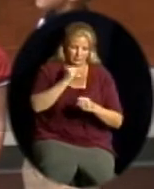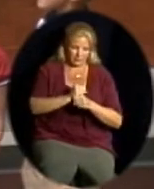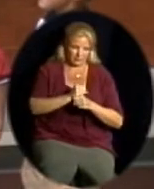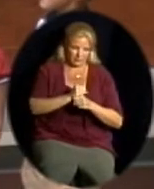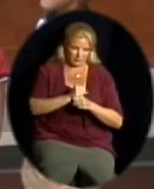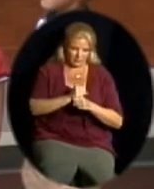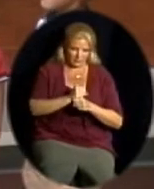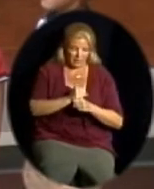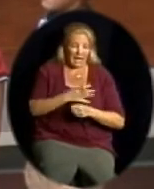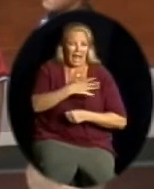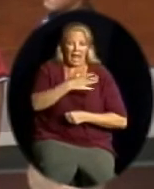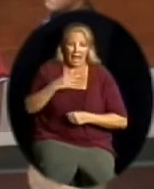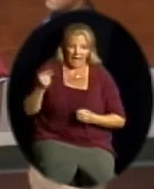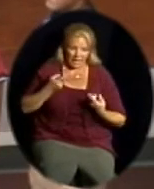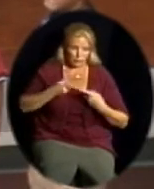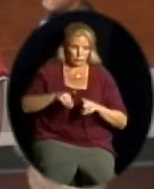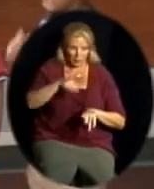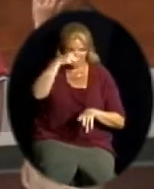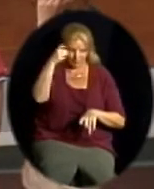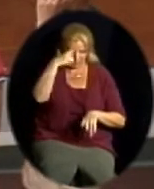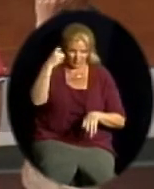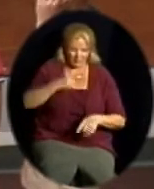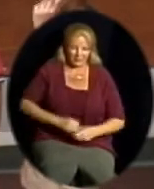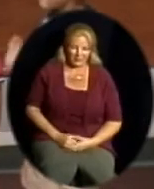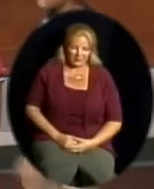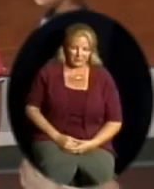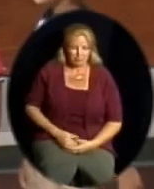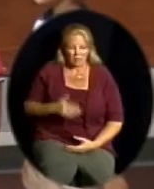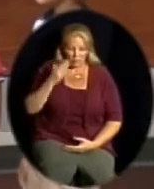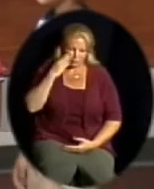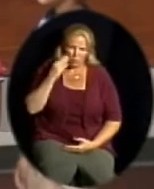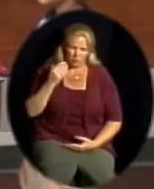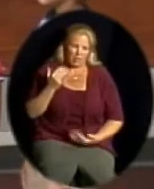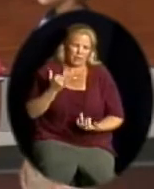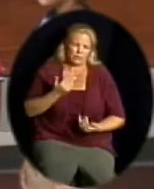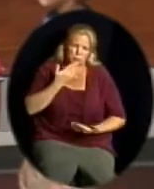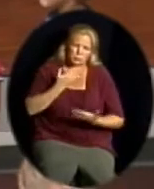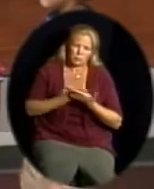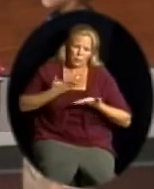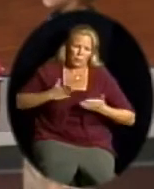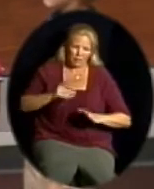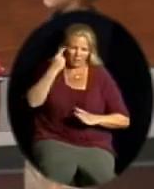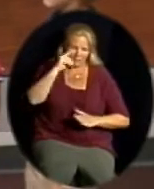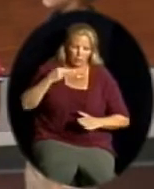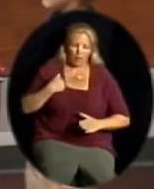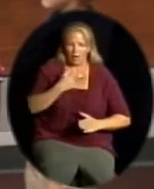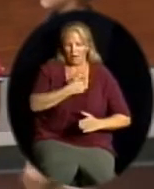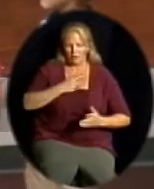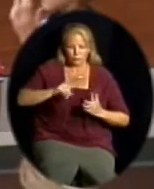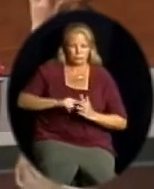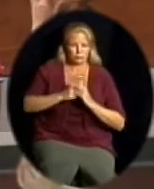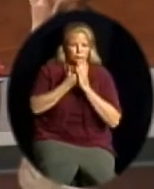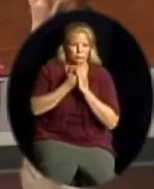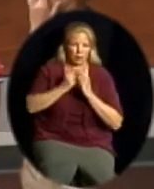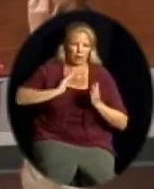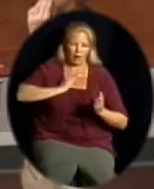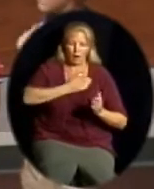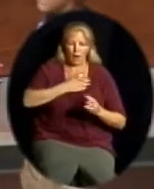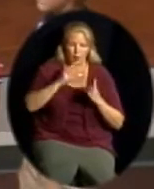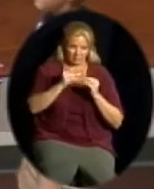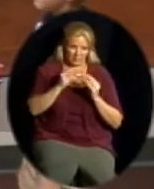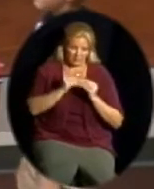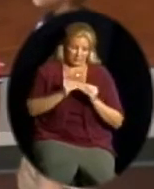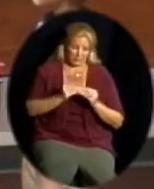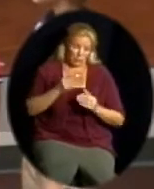And we told them that, this is always a good way for us to start our meetings, not only because saying the Pledge of Allegiance